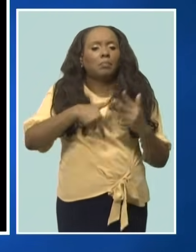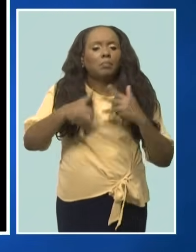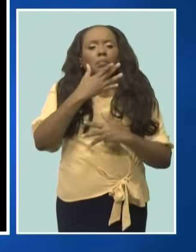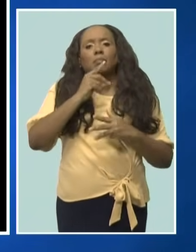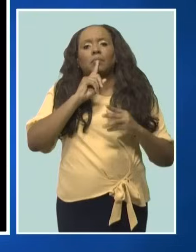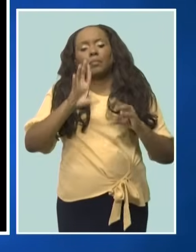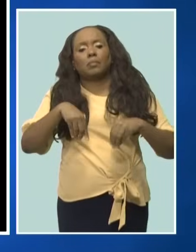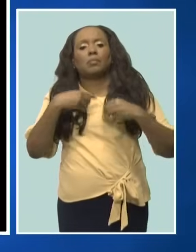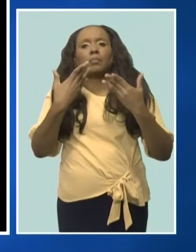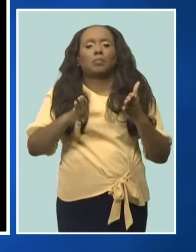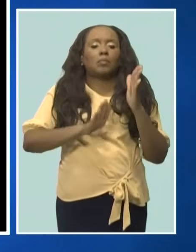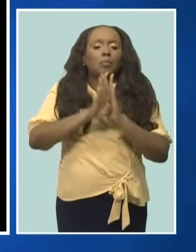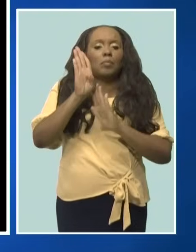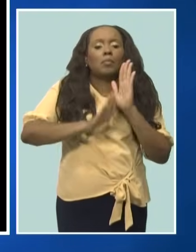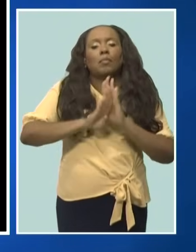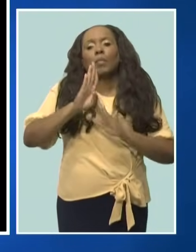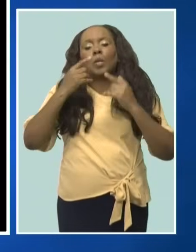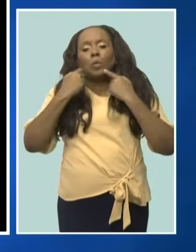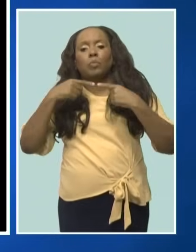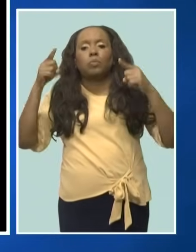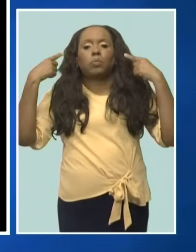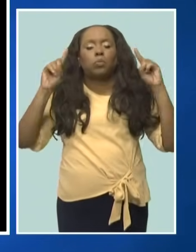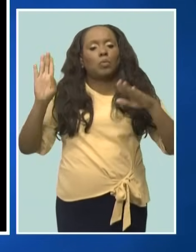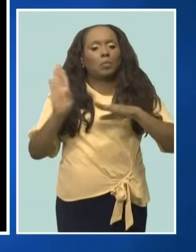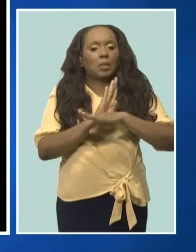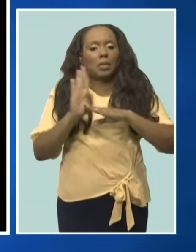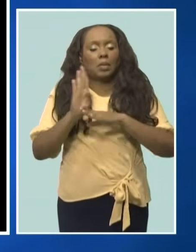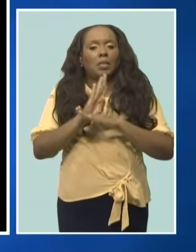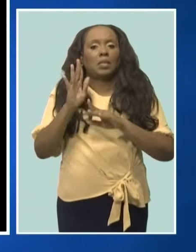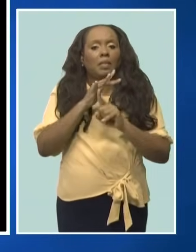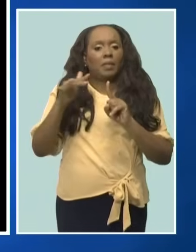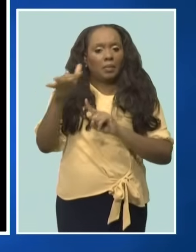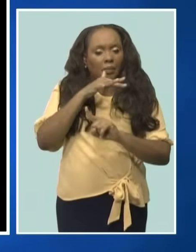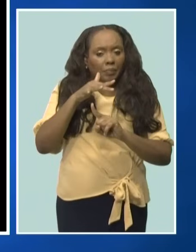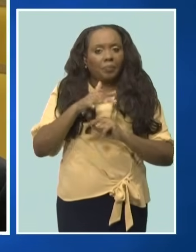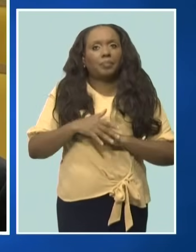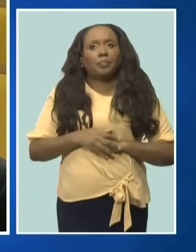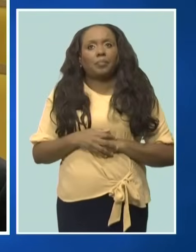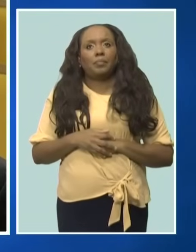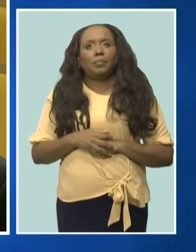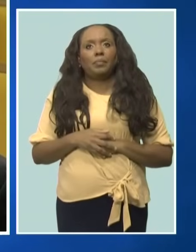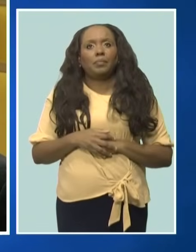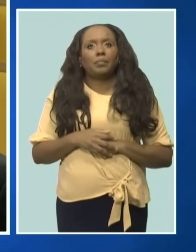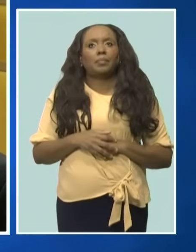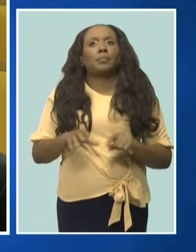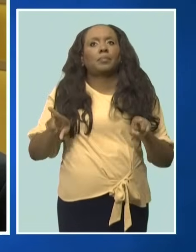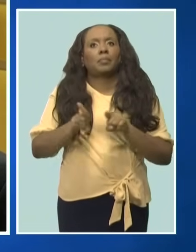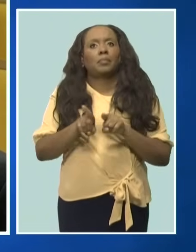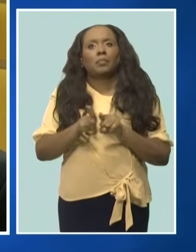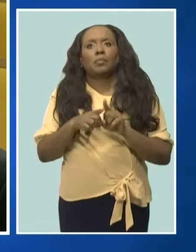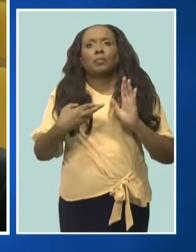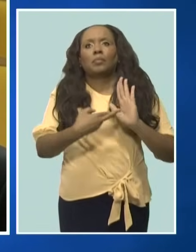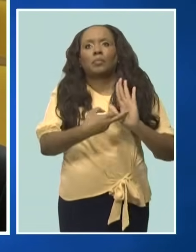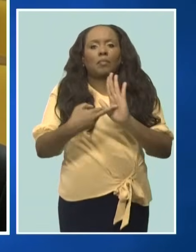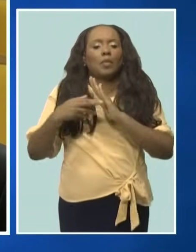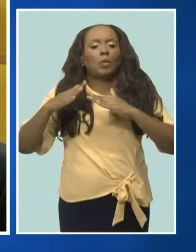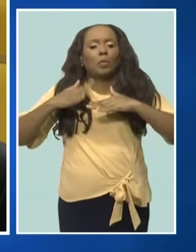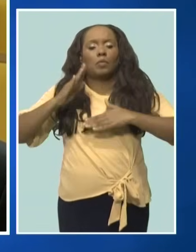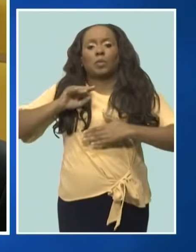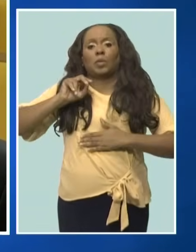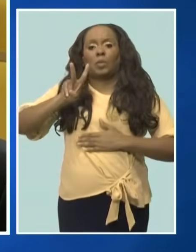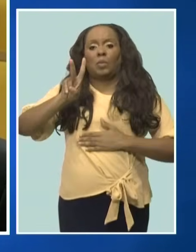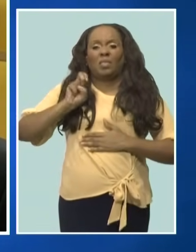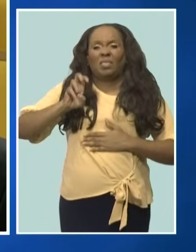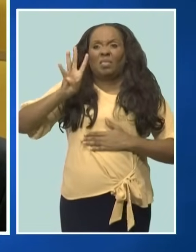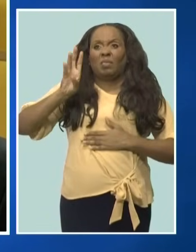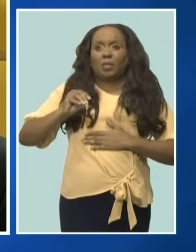development of a thriving and resilient business environment. She also said the Chamber represents the interest of over 240